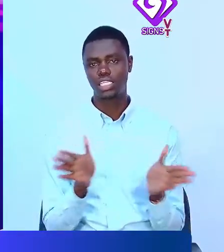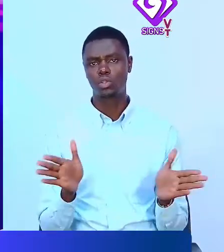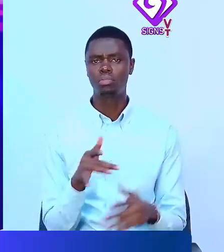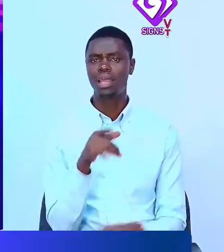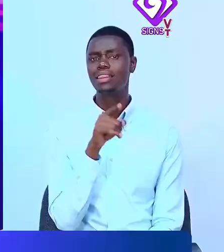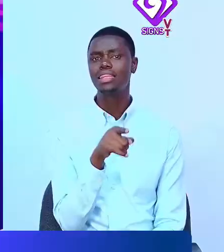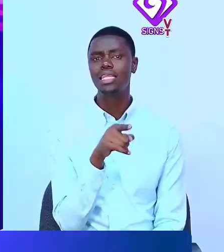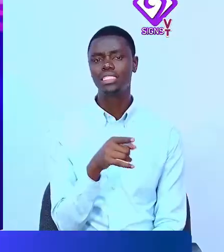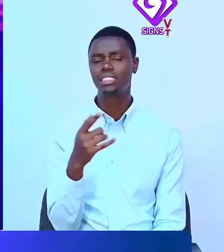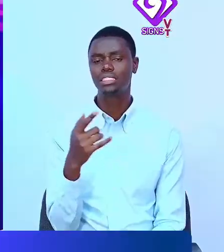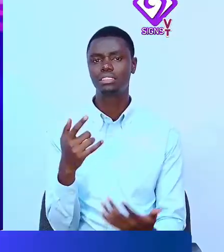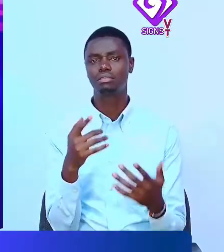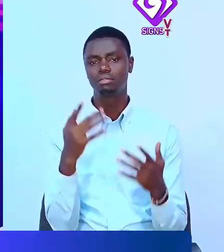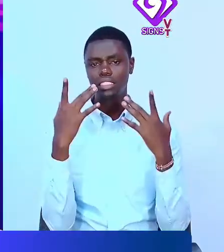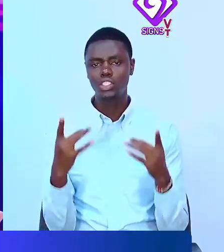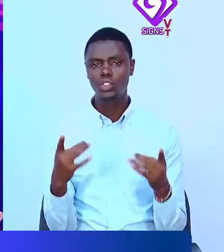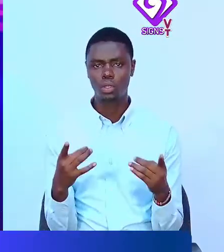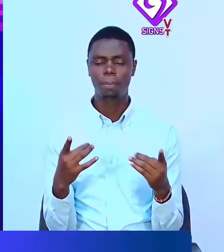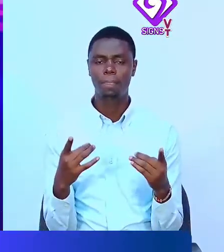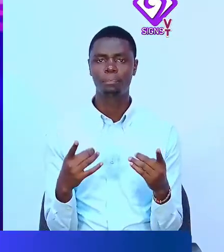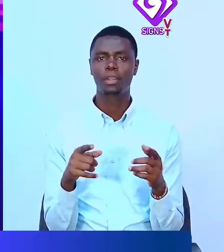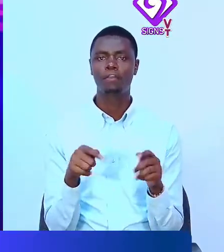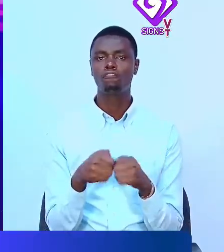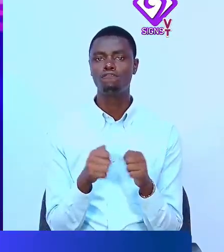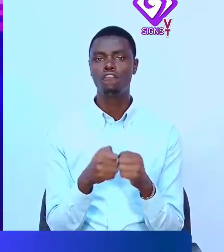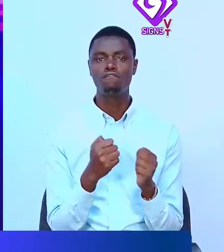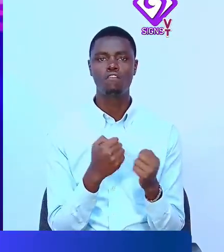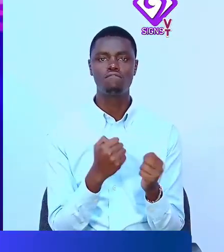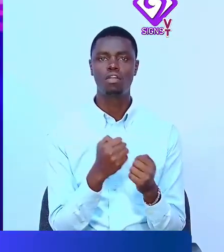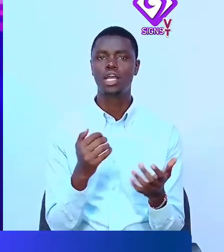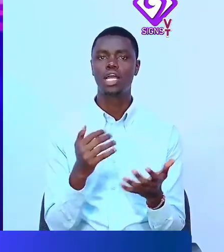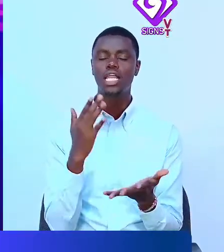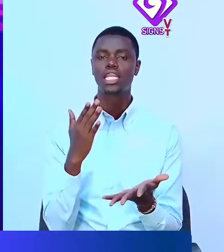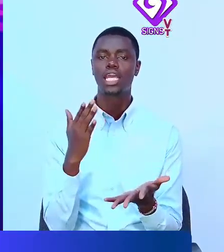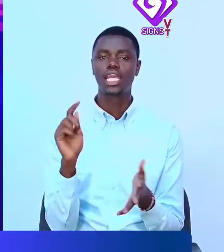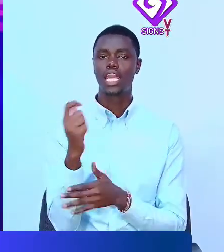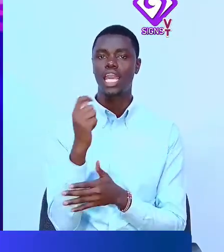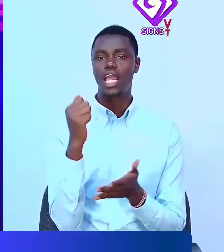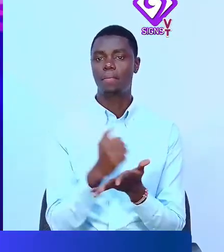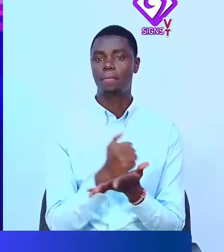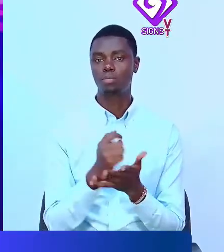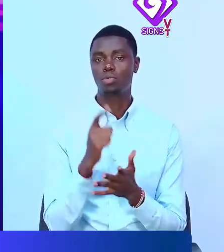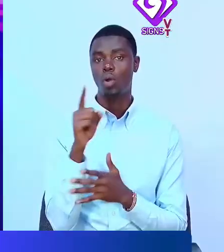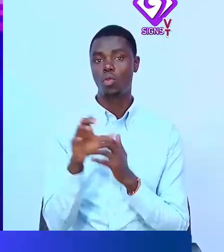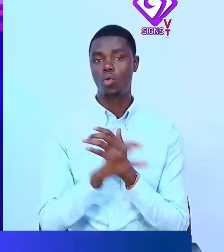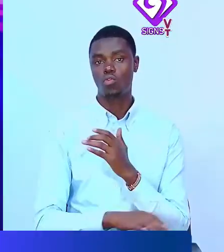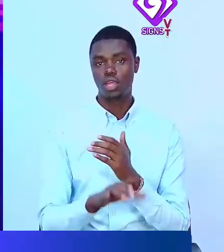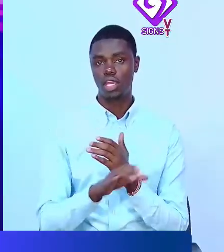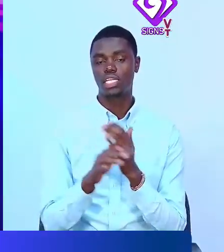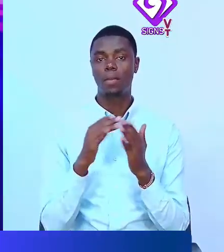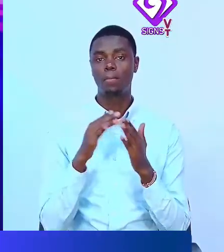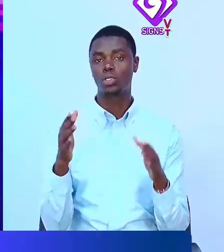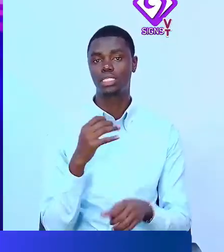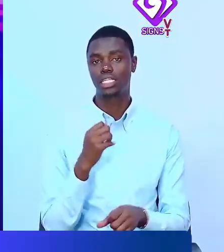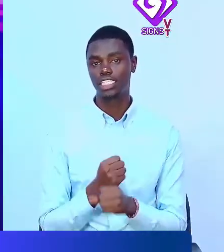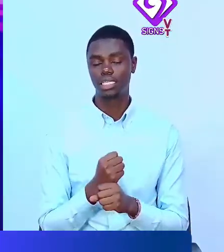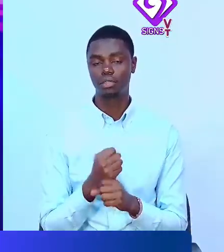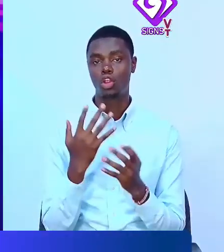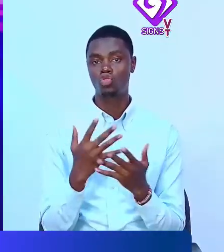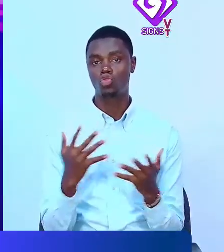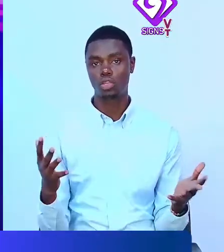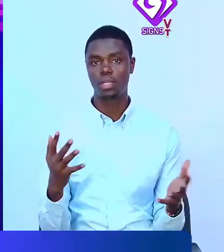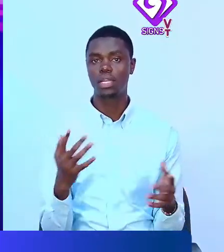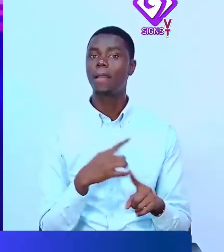this reckless decision dented the credibility of Kenya's passport, one of the country's most trusted documents.